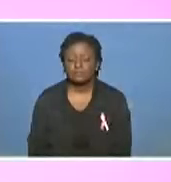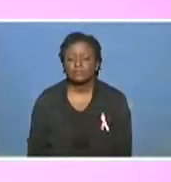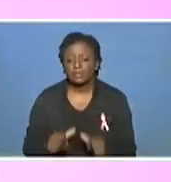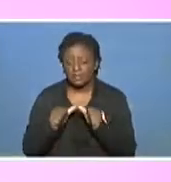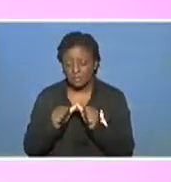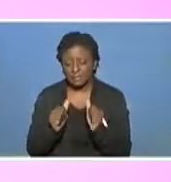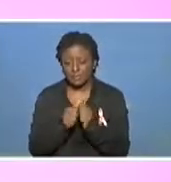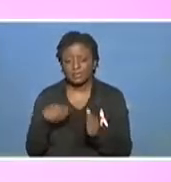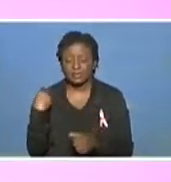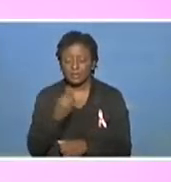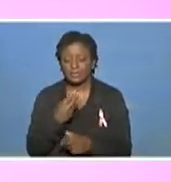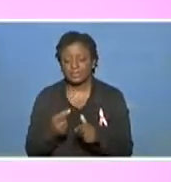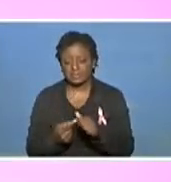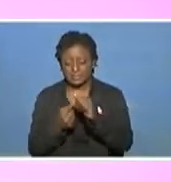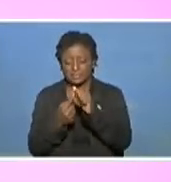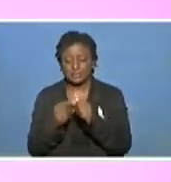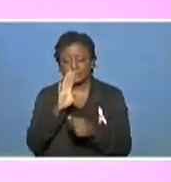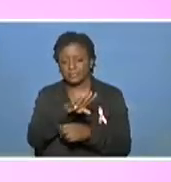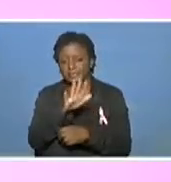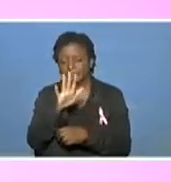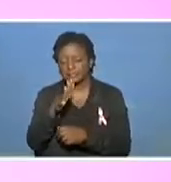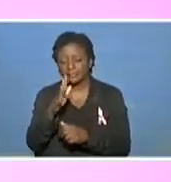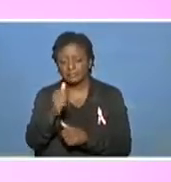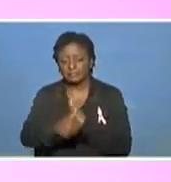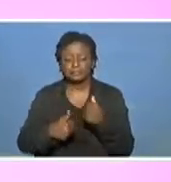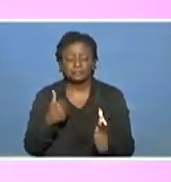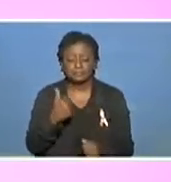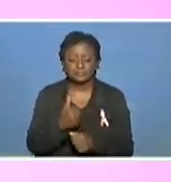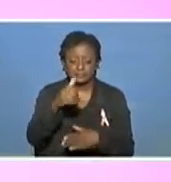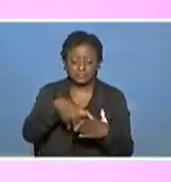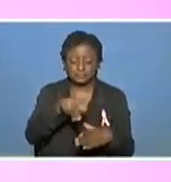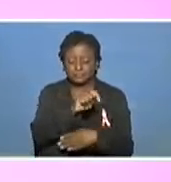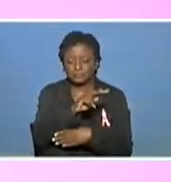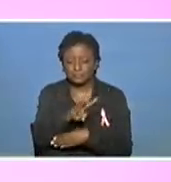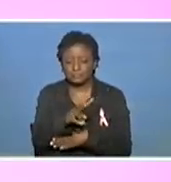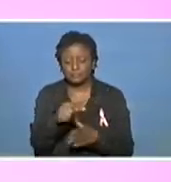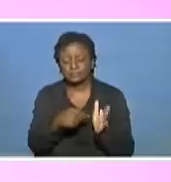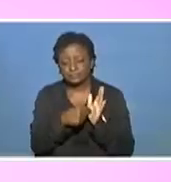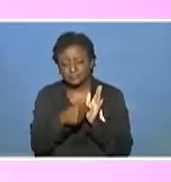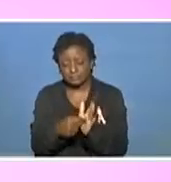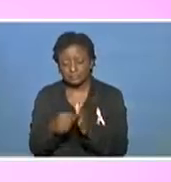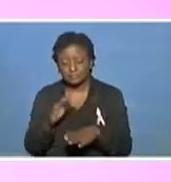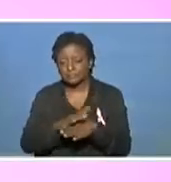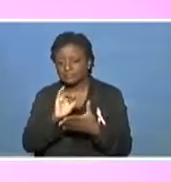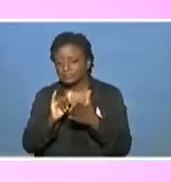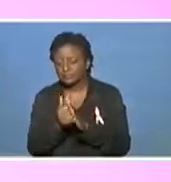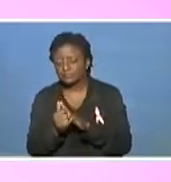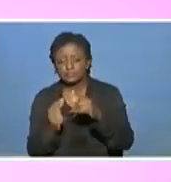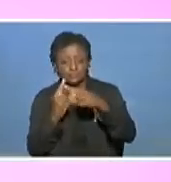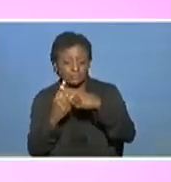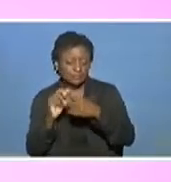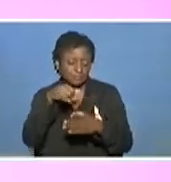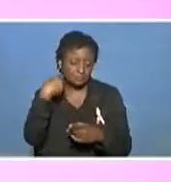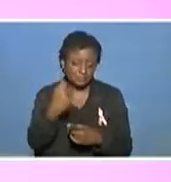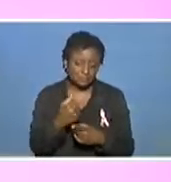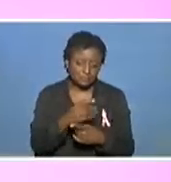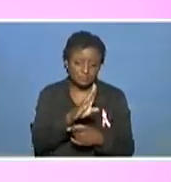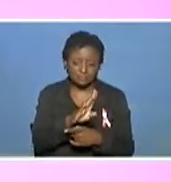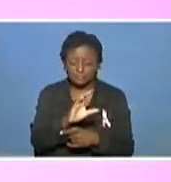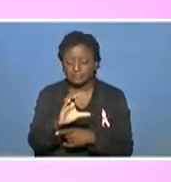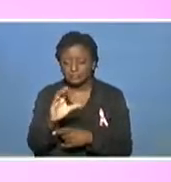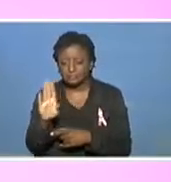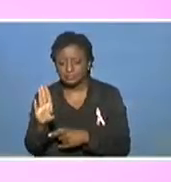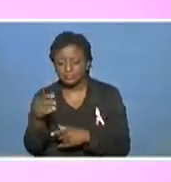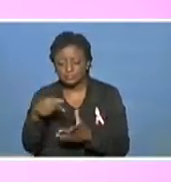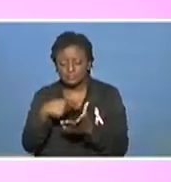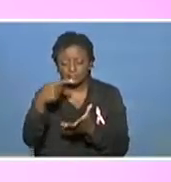Continuing with our special 45th anniversary and television highlight on those positively impacting the BCB, this next feature